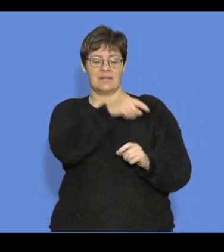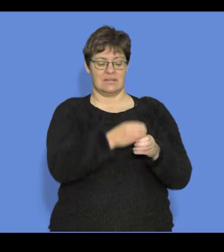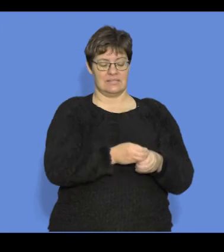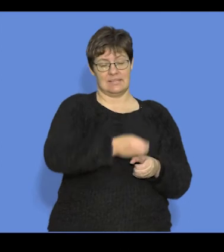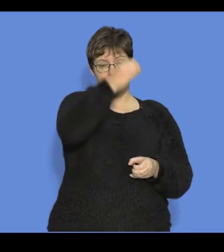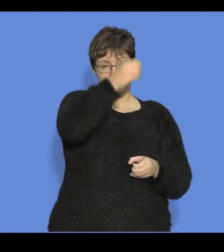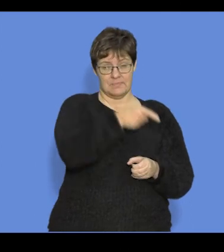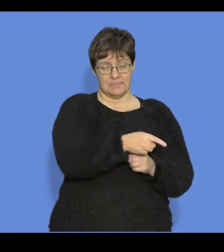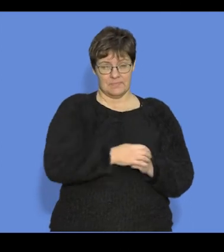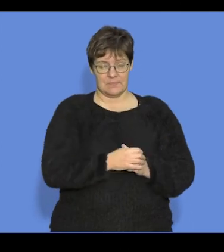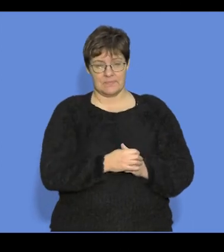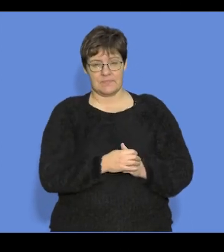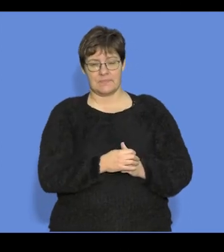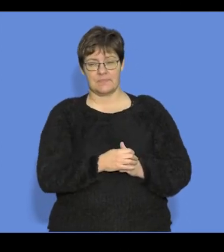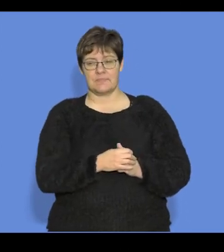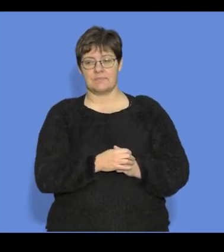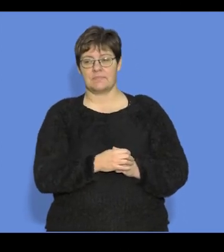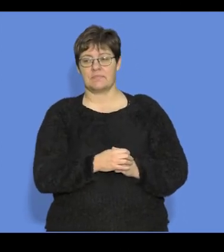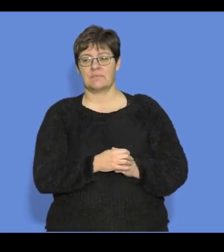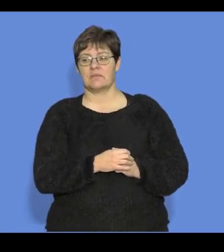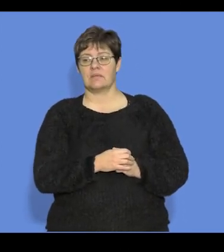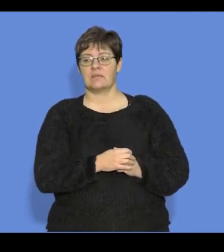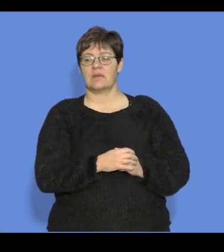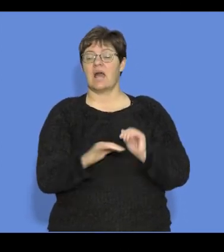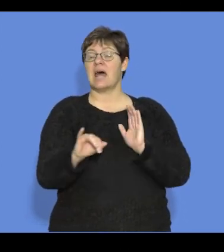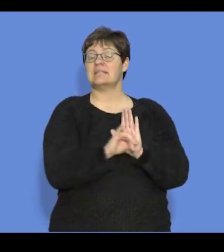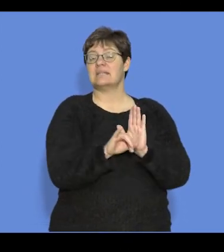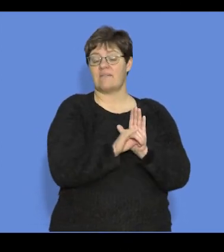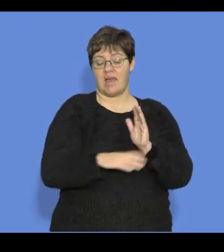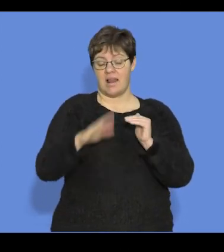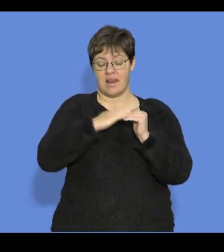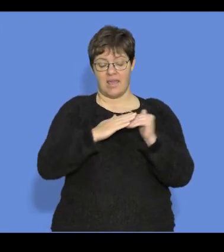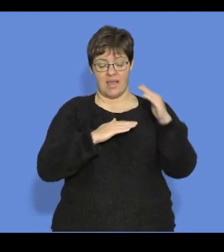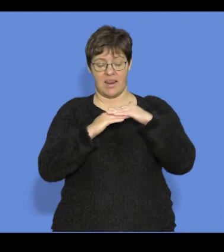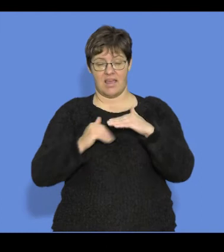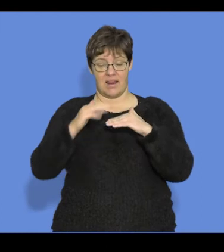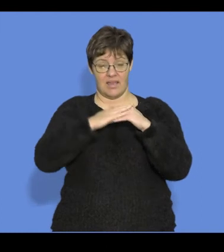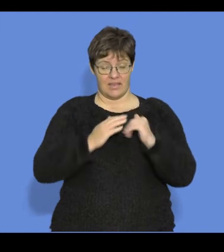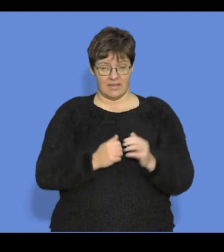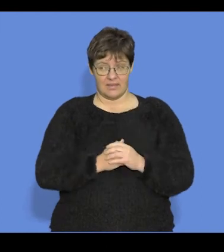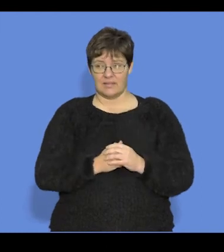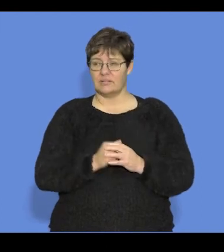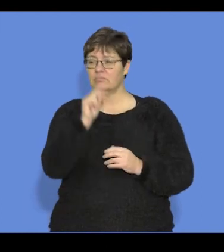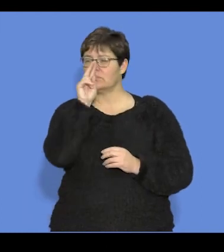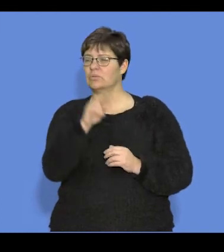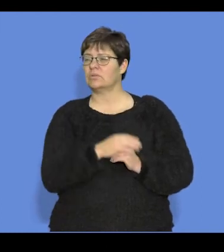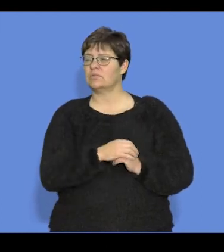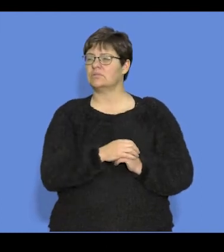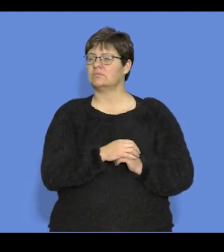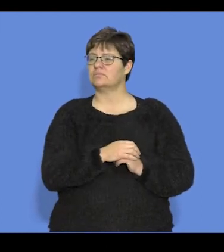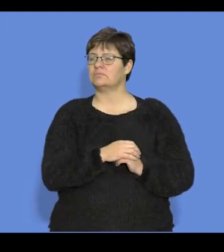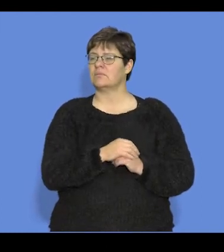stem. Then identify the layers. Okay, so let's have a look. Layer